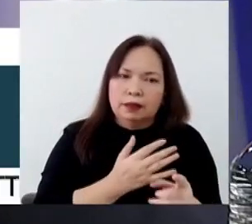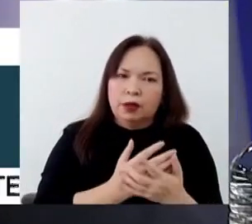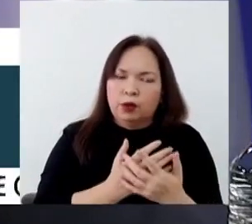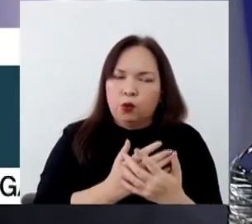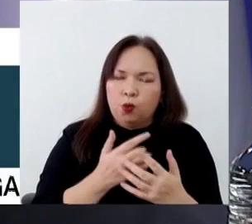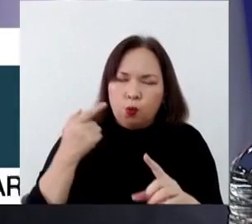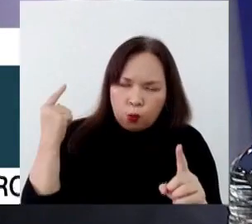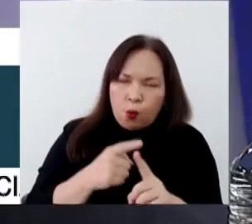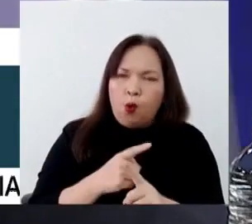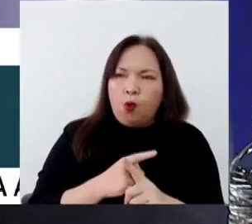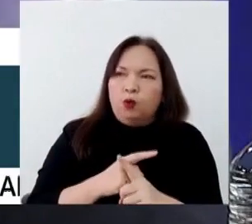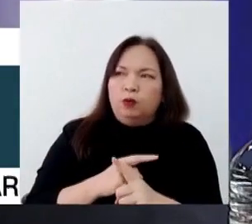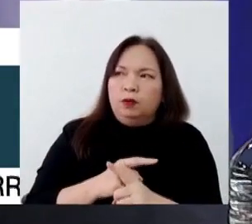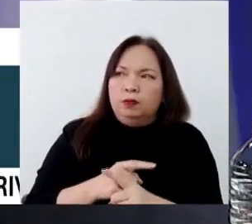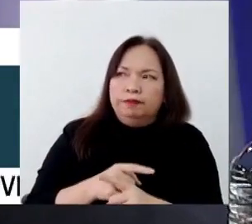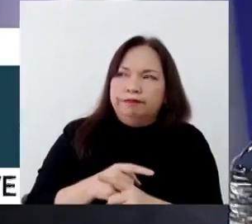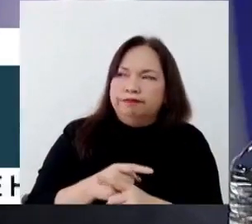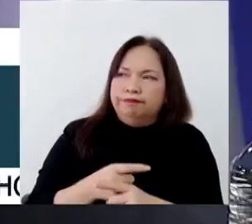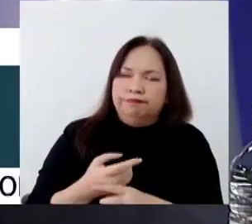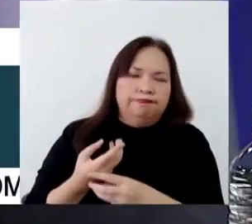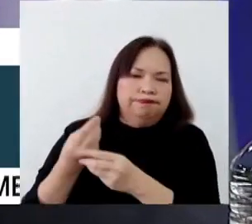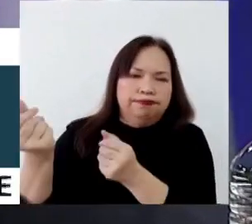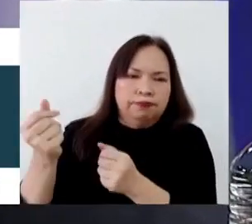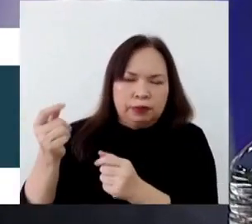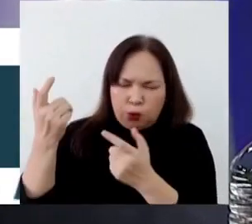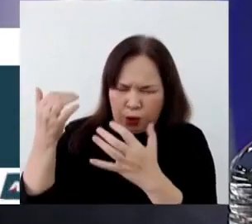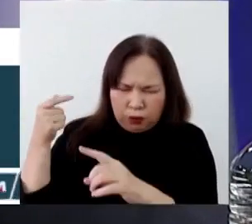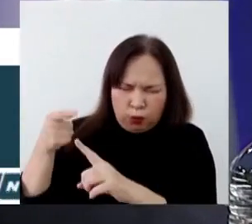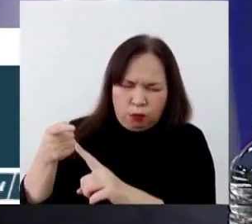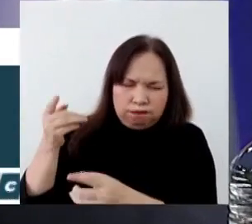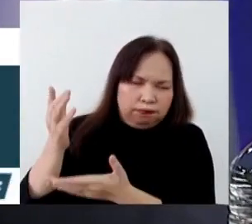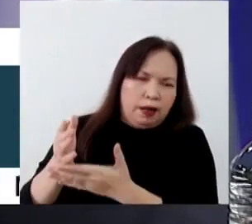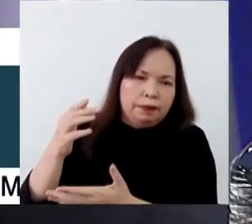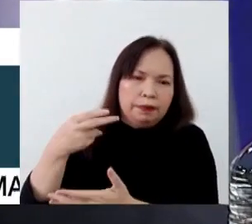So, Gaza has been placed on